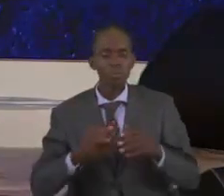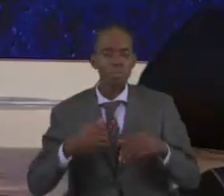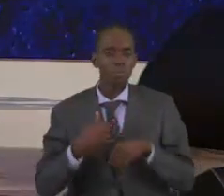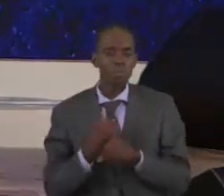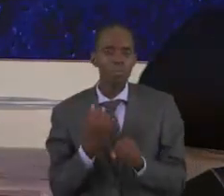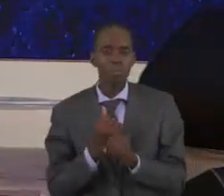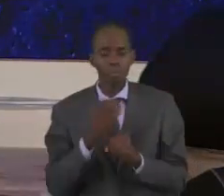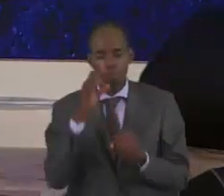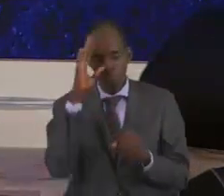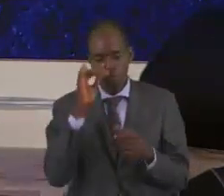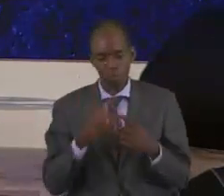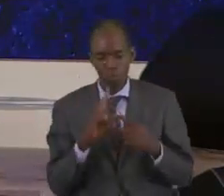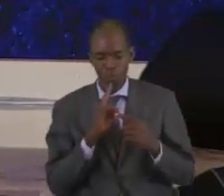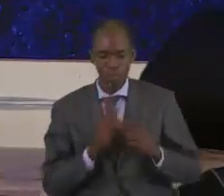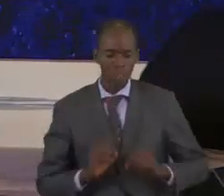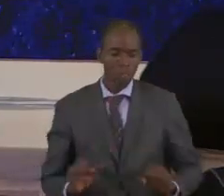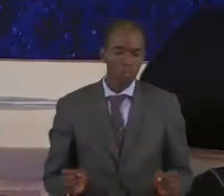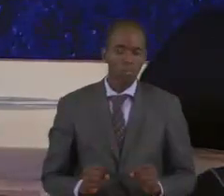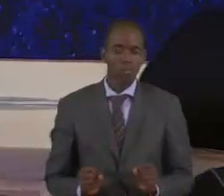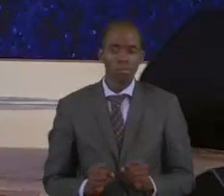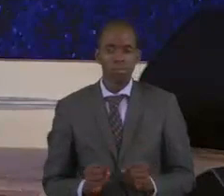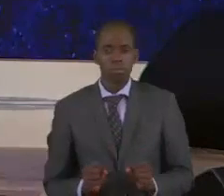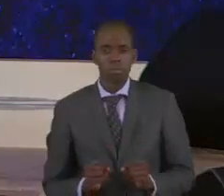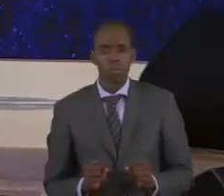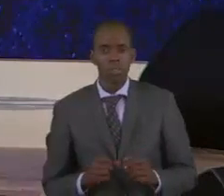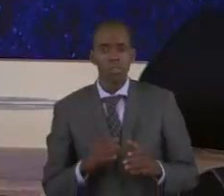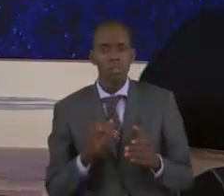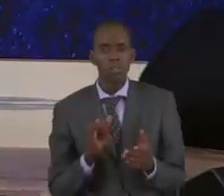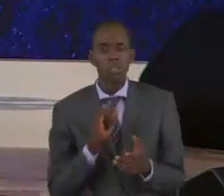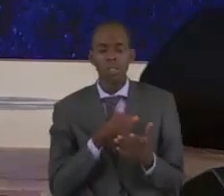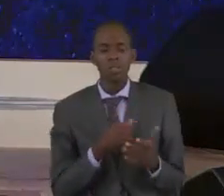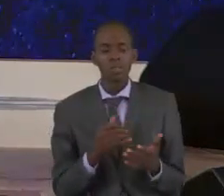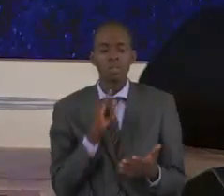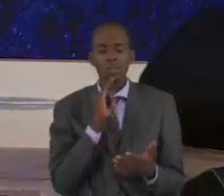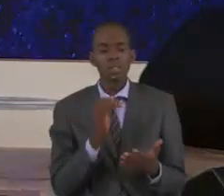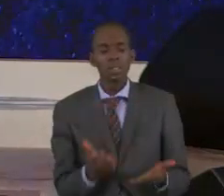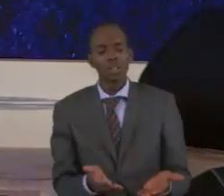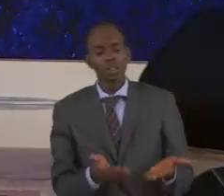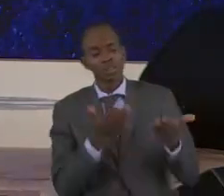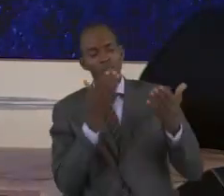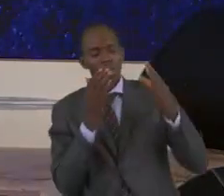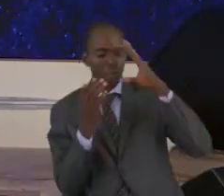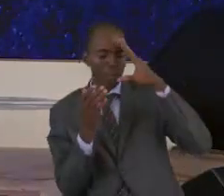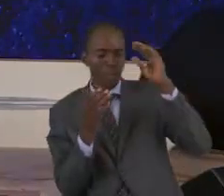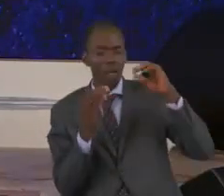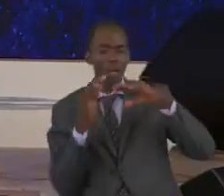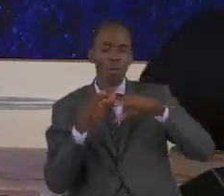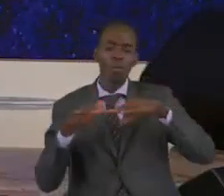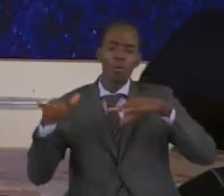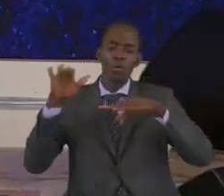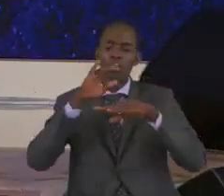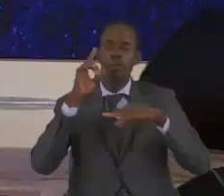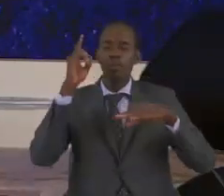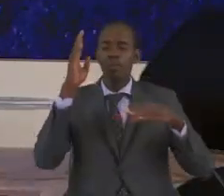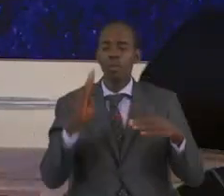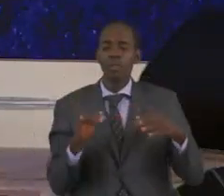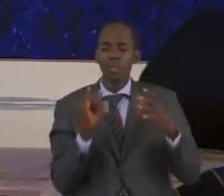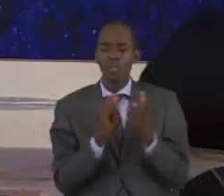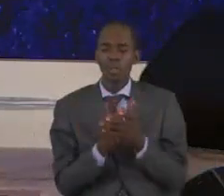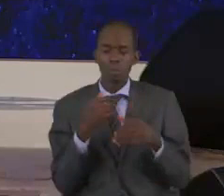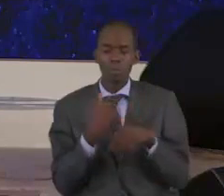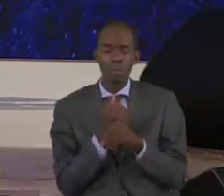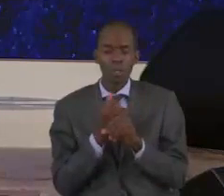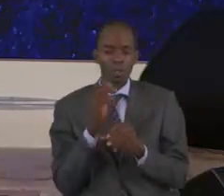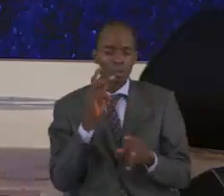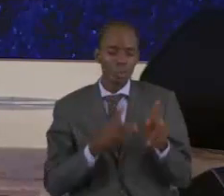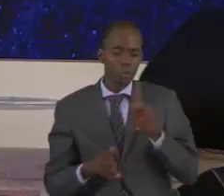men, that makes them ashamed. Is exalting man above God that makes people